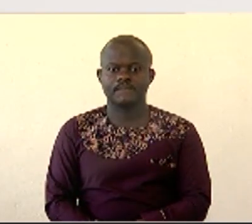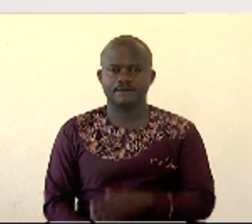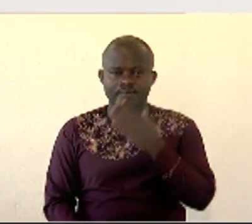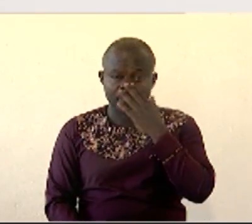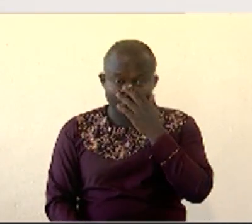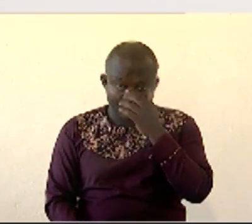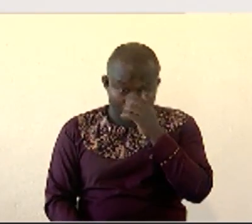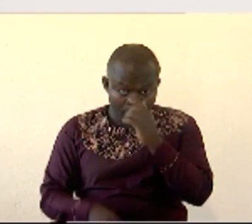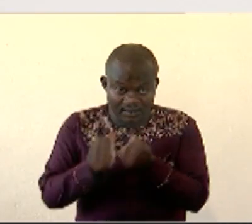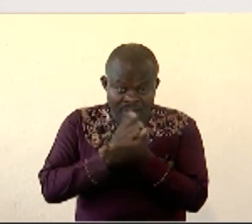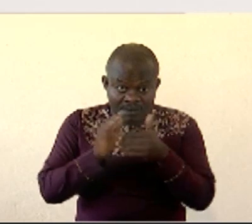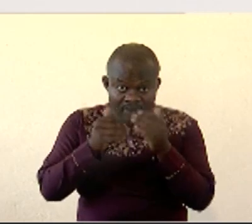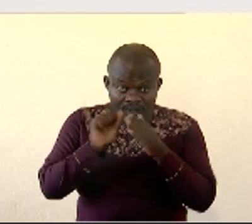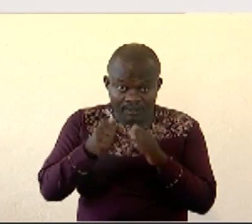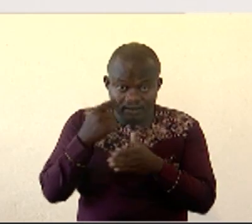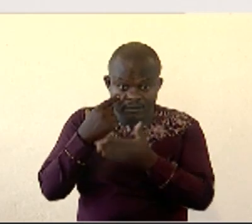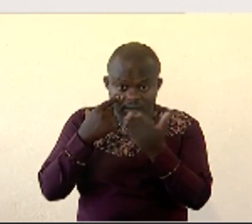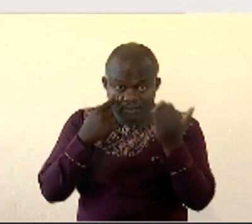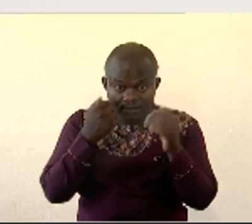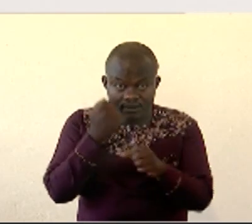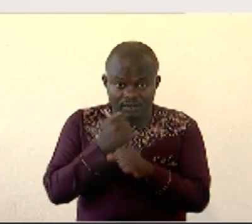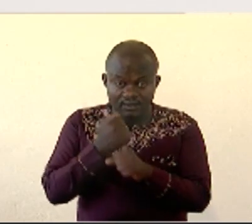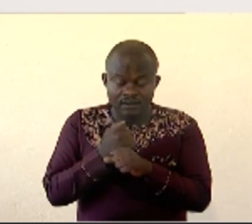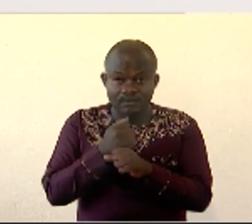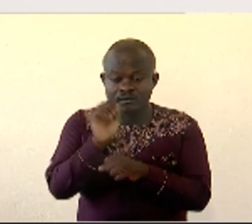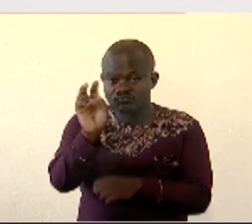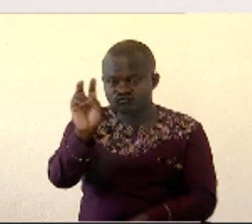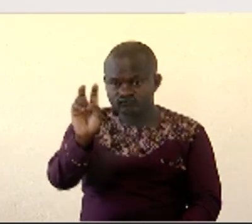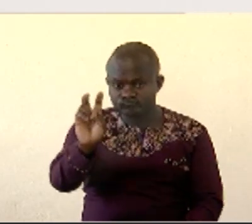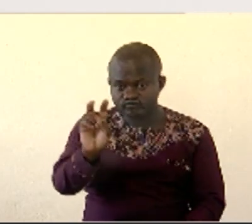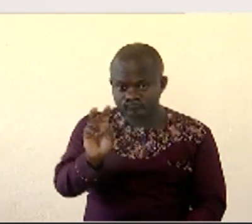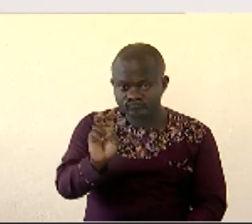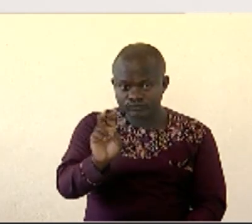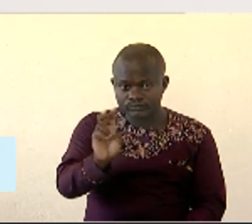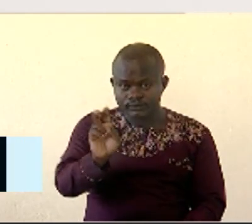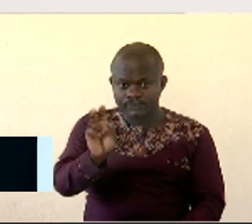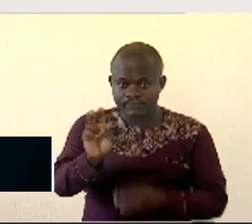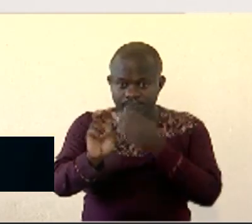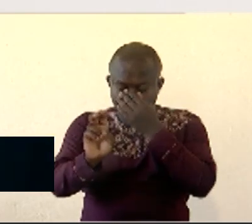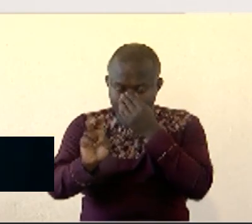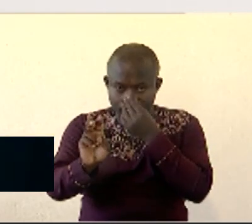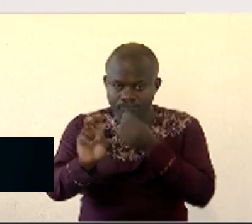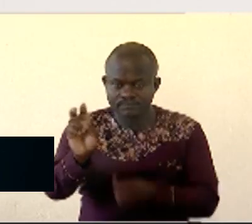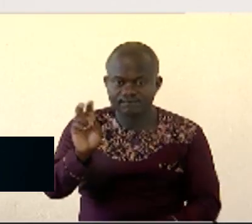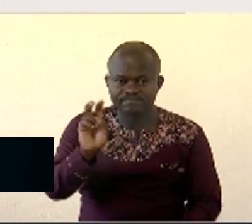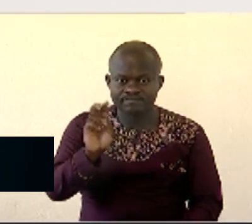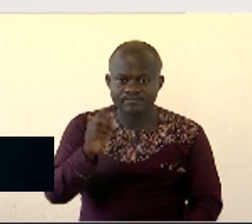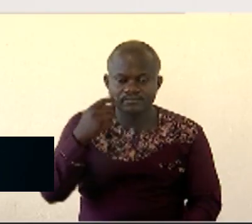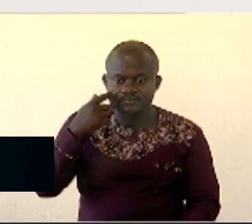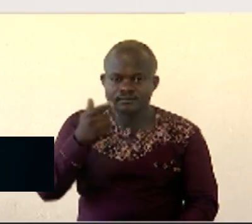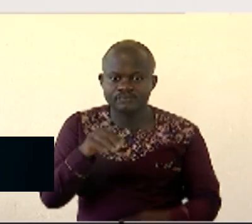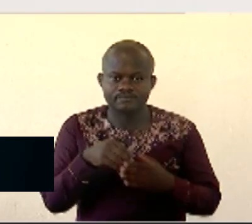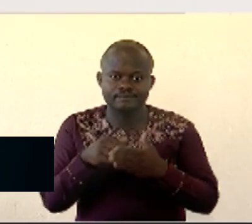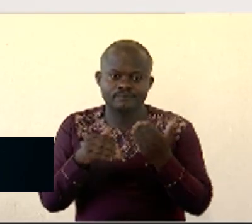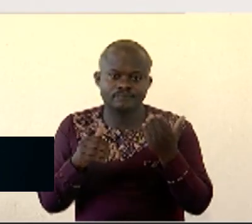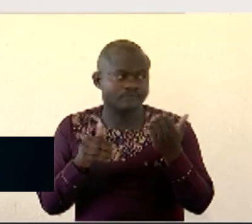can be able to carry out observation and see the internal structure of the leaf. This is the cuticle. We